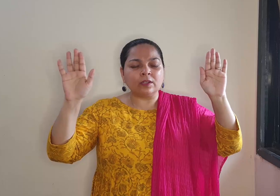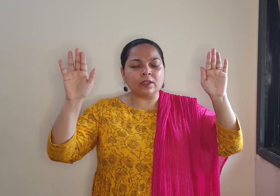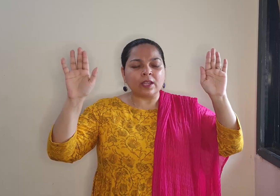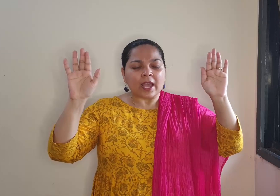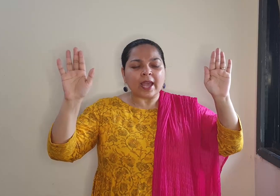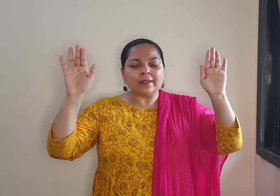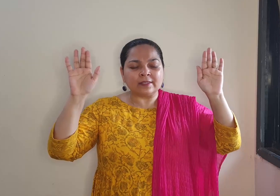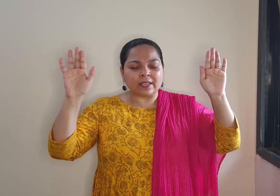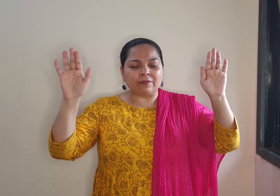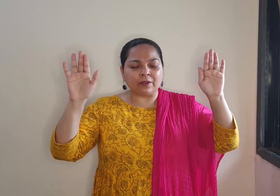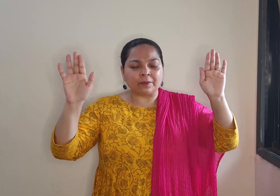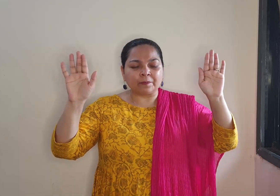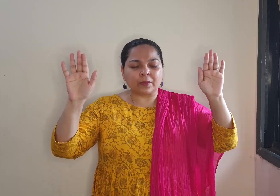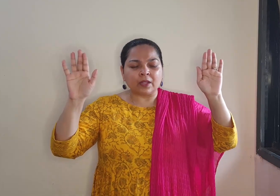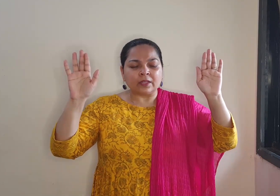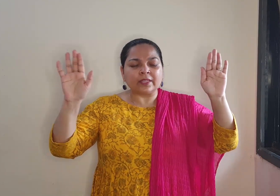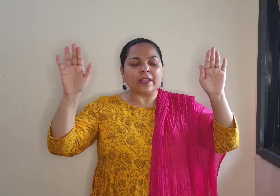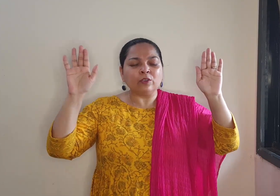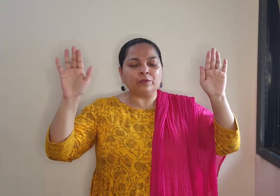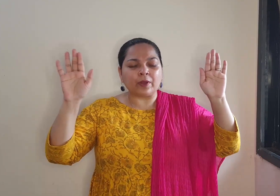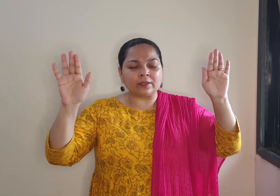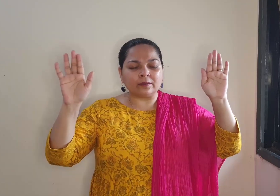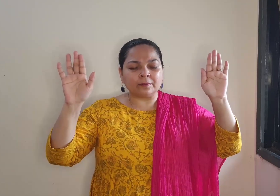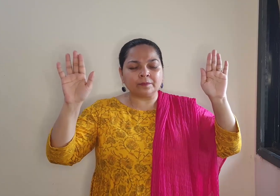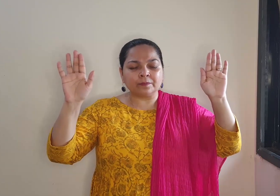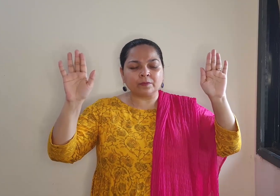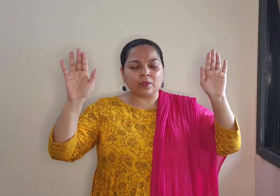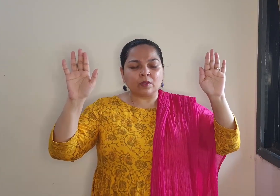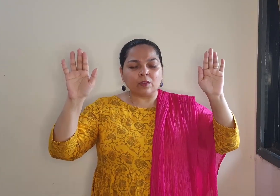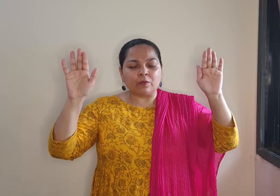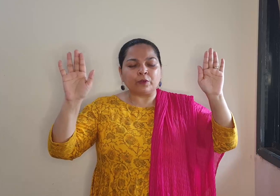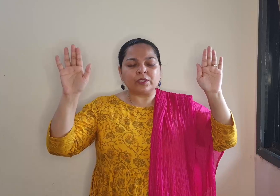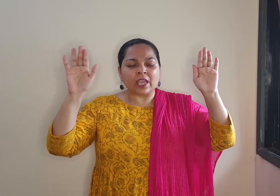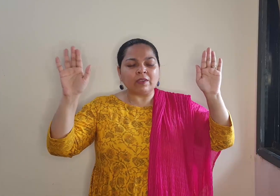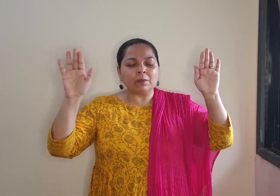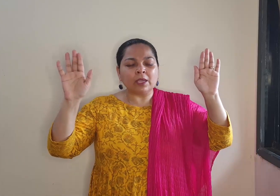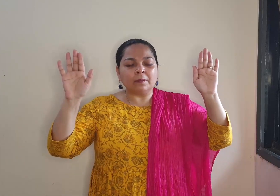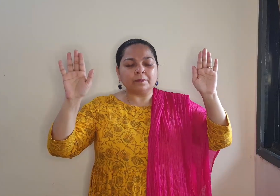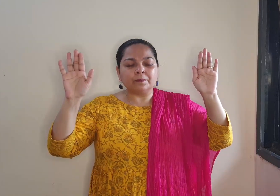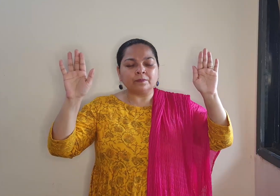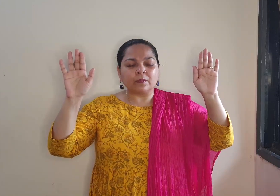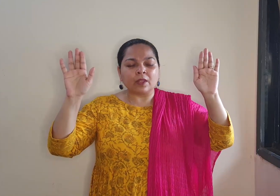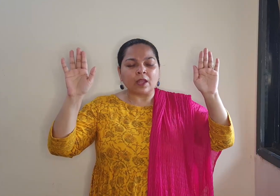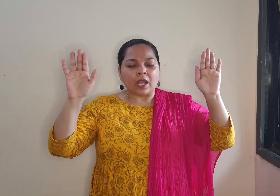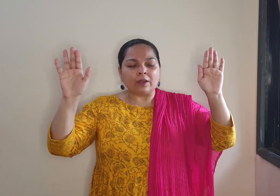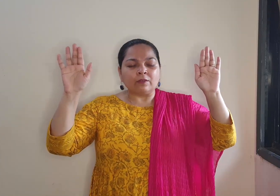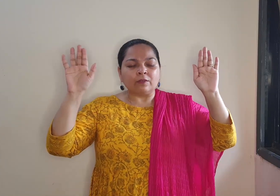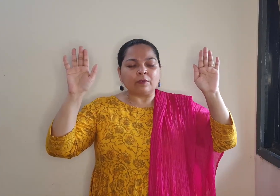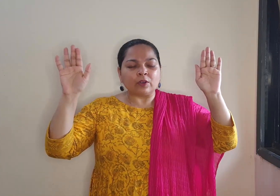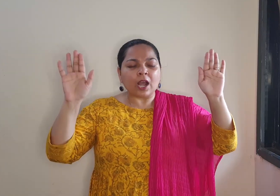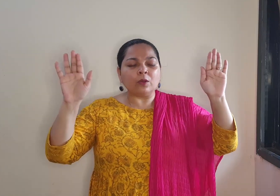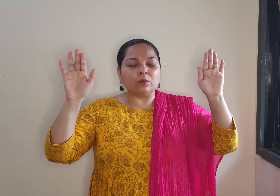Lord and Savior. Thank you, Father, for saving me.